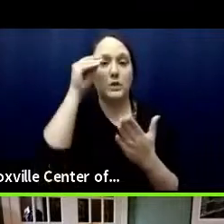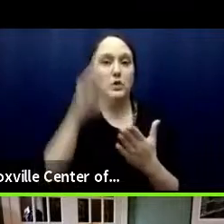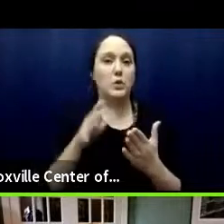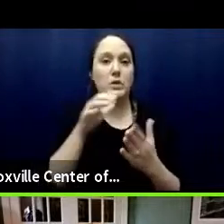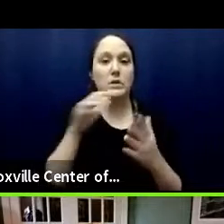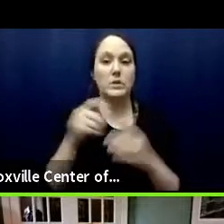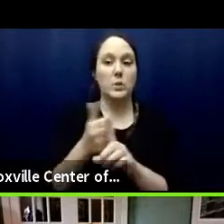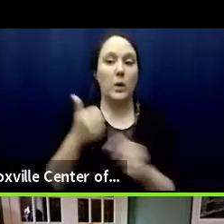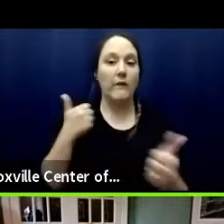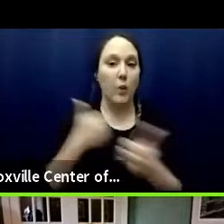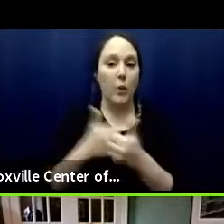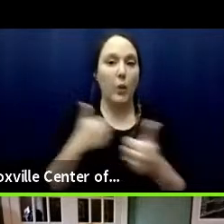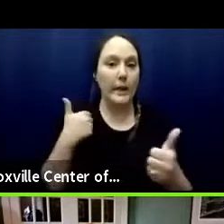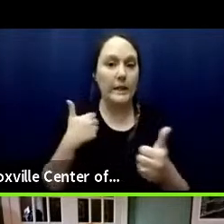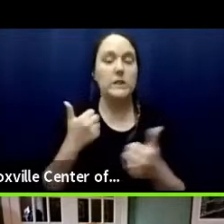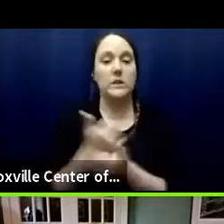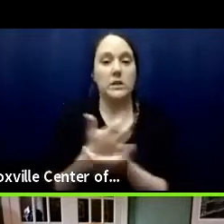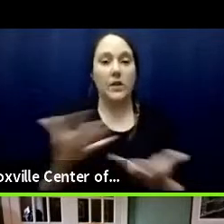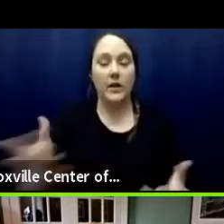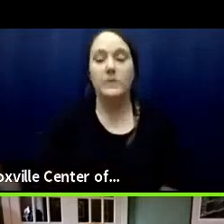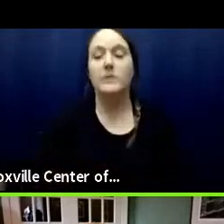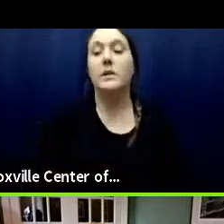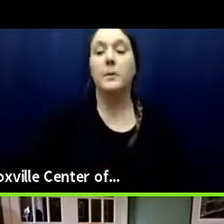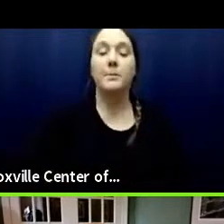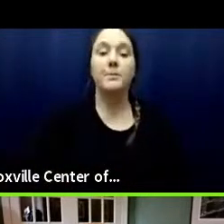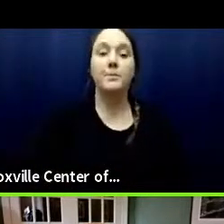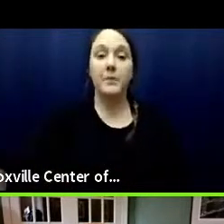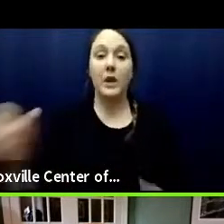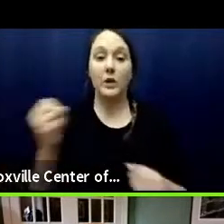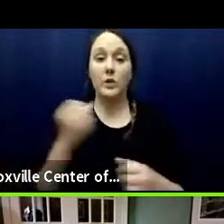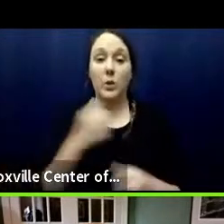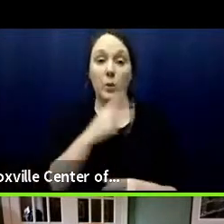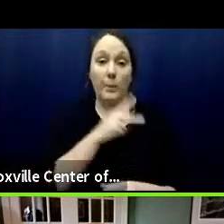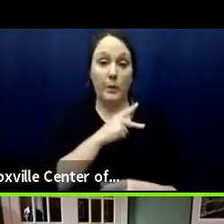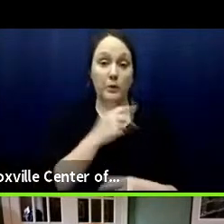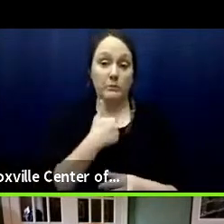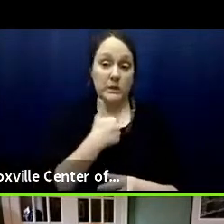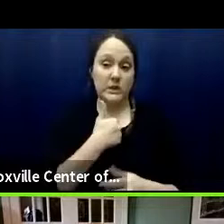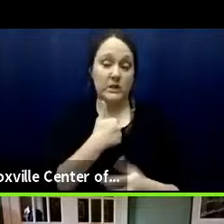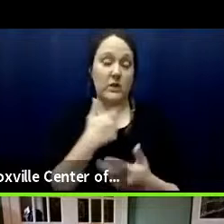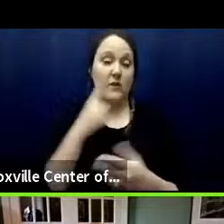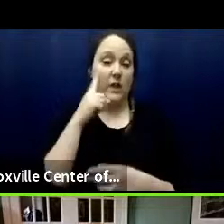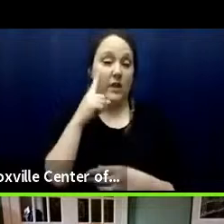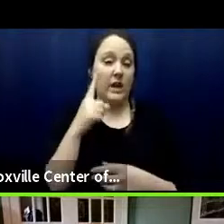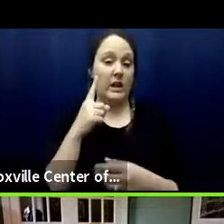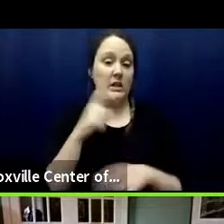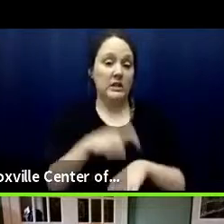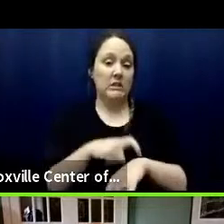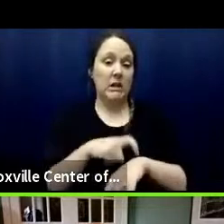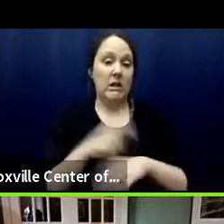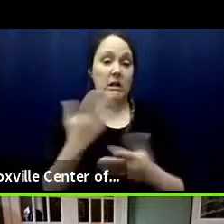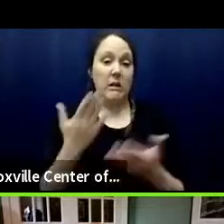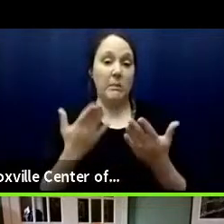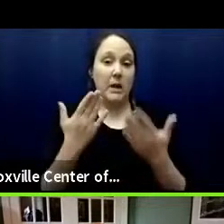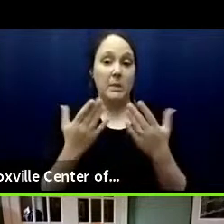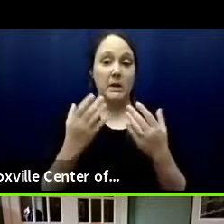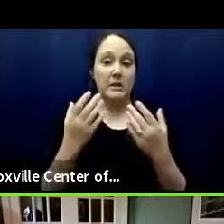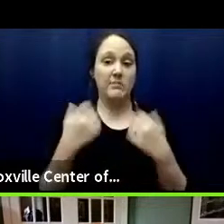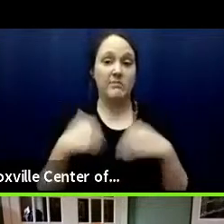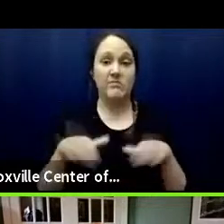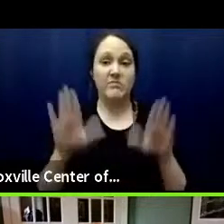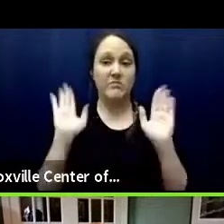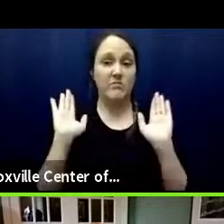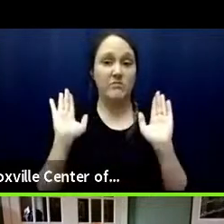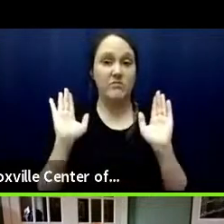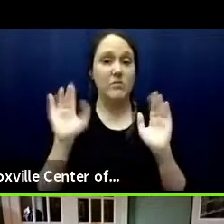cetera. So I'm just at a point personally of saying that it may be time to let this one